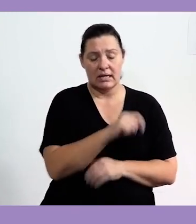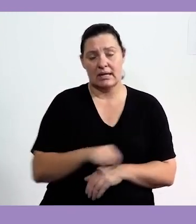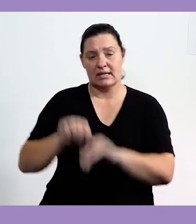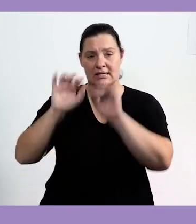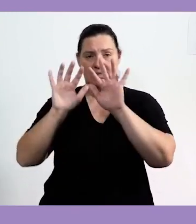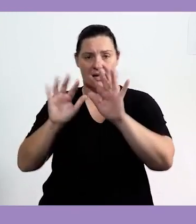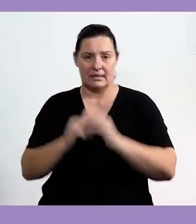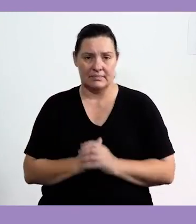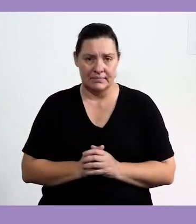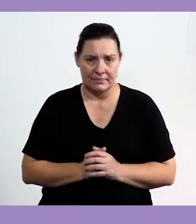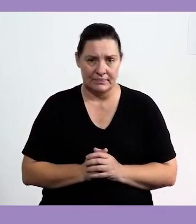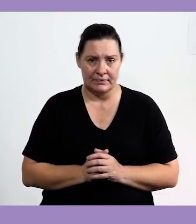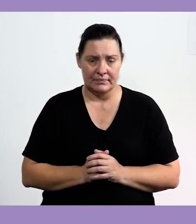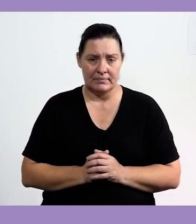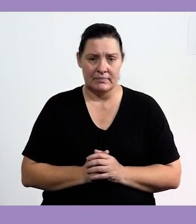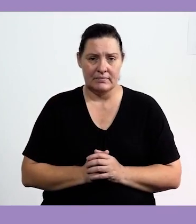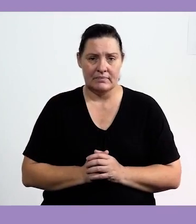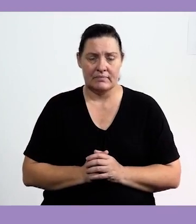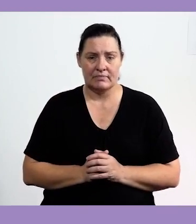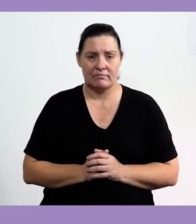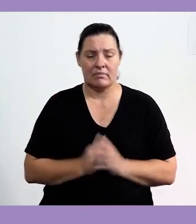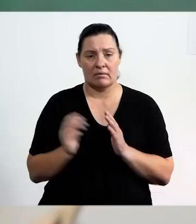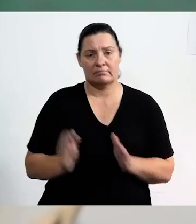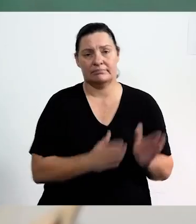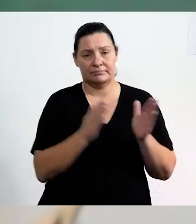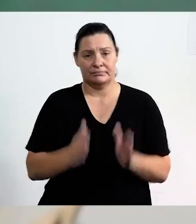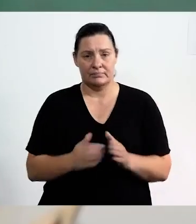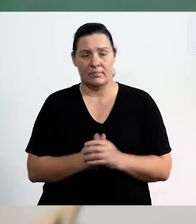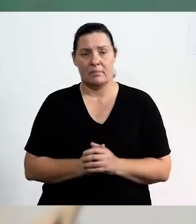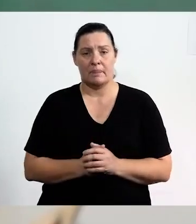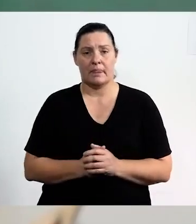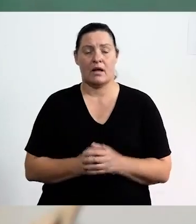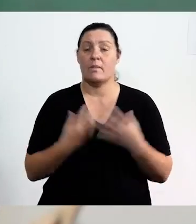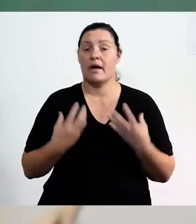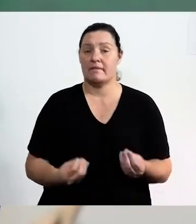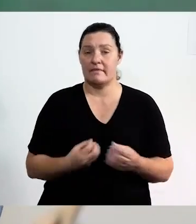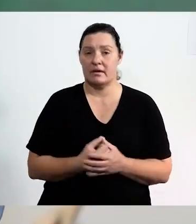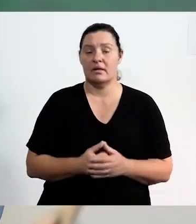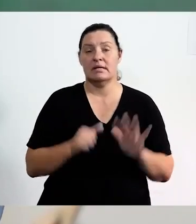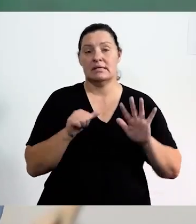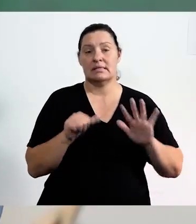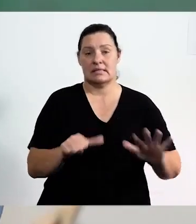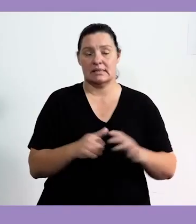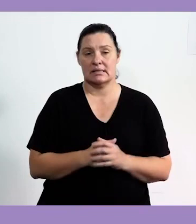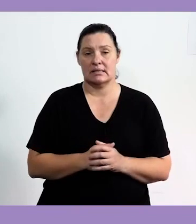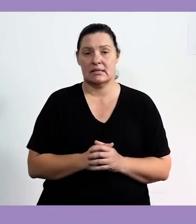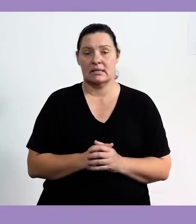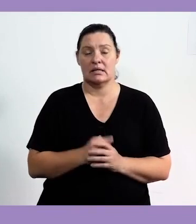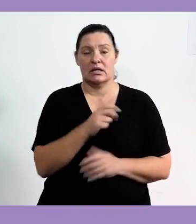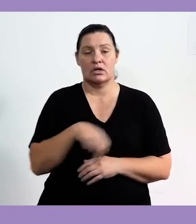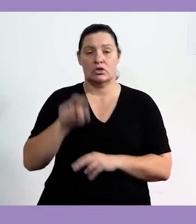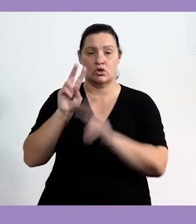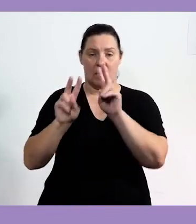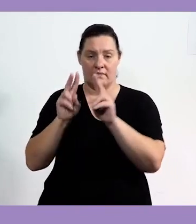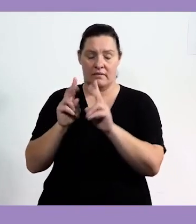3 raised to the exponent 10. Let's move on to the next one. So we have 6